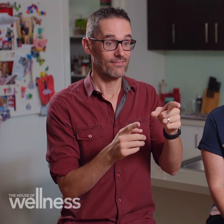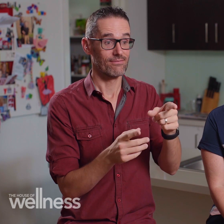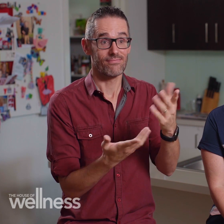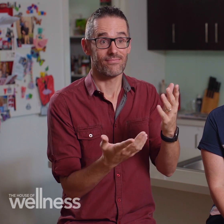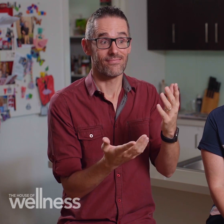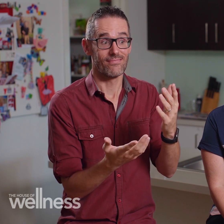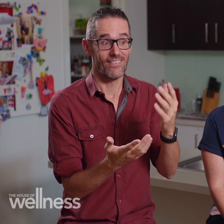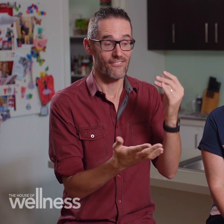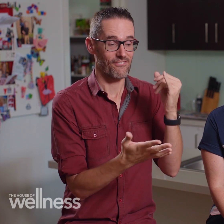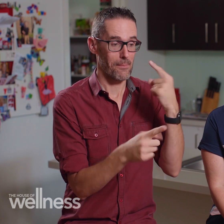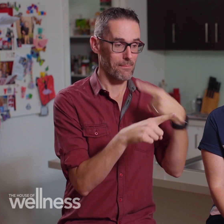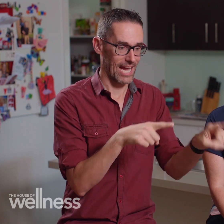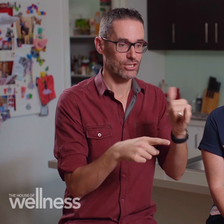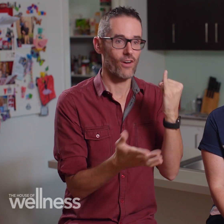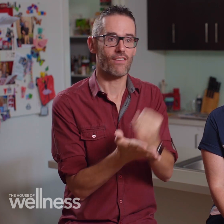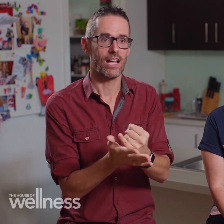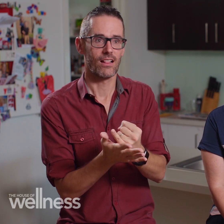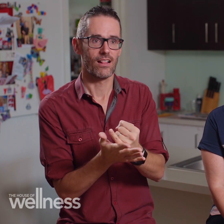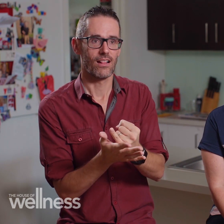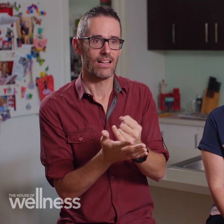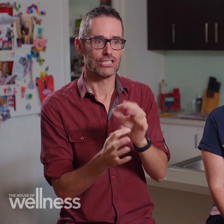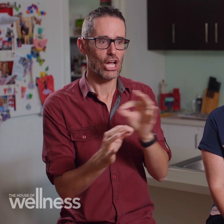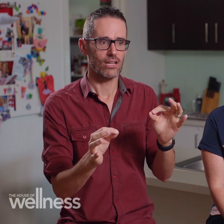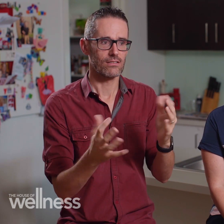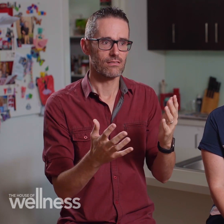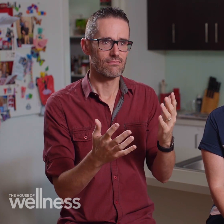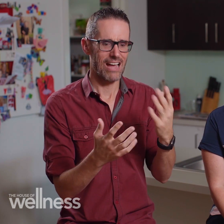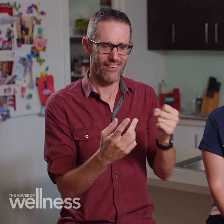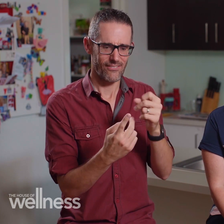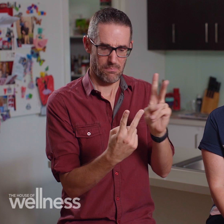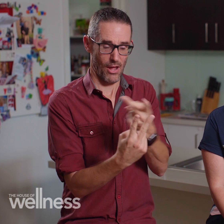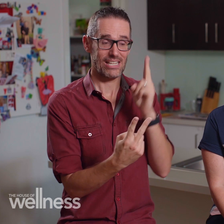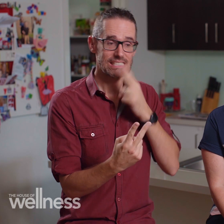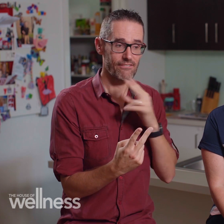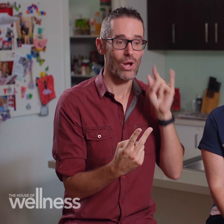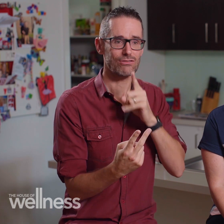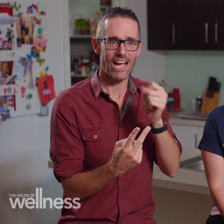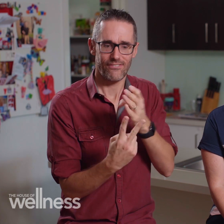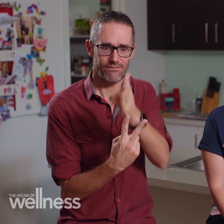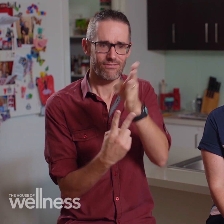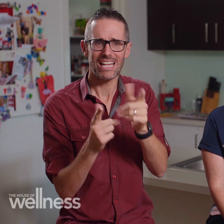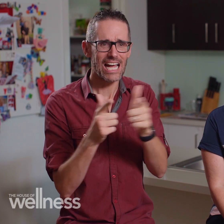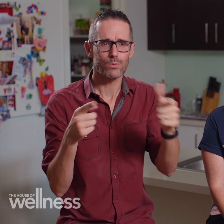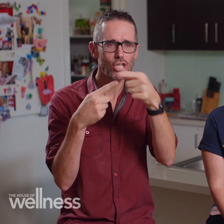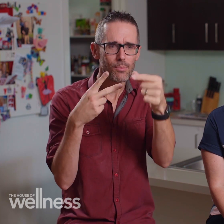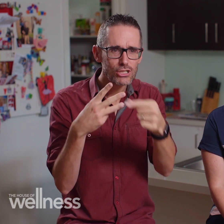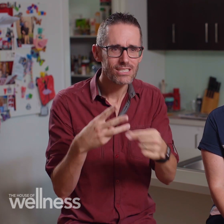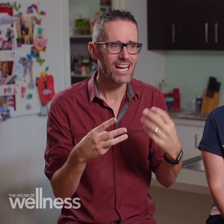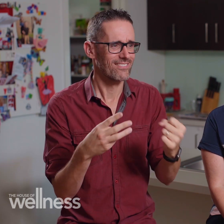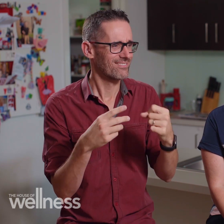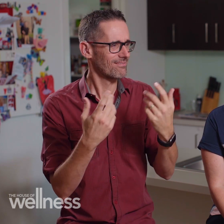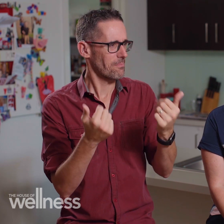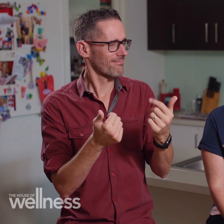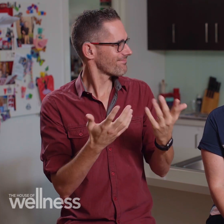It's immediately, do you pass or do you fail? It's not about deafness and hearing and whether people have